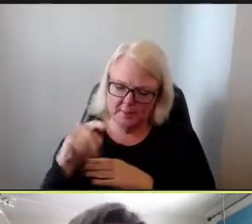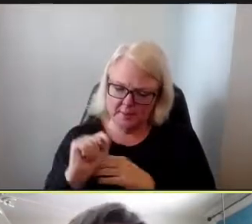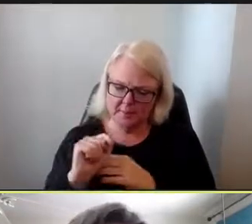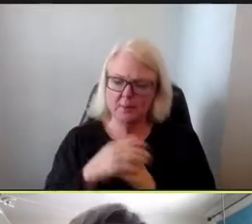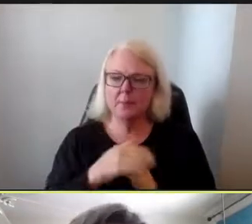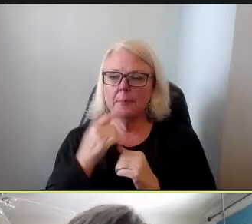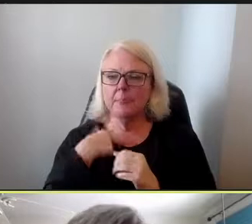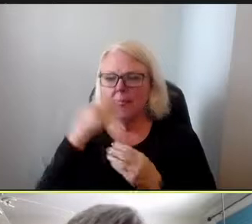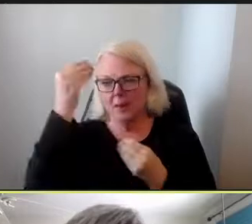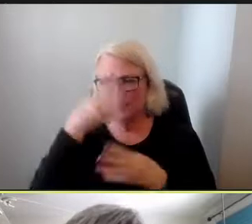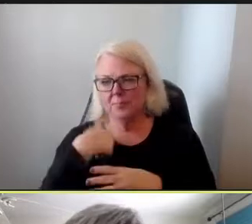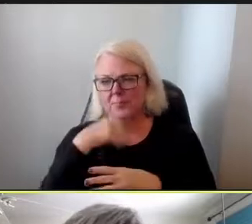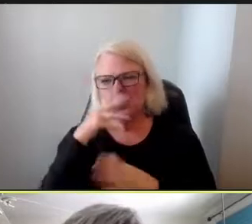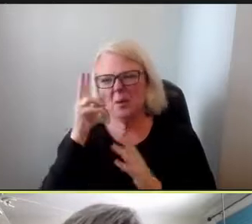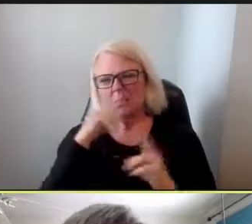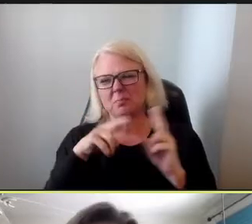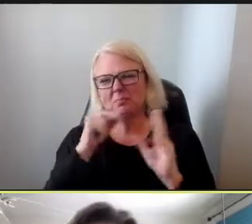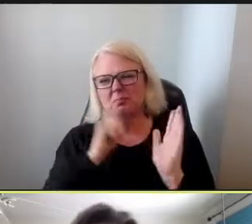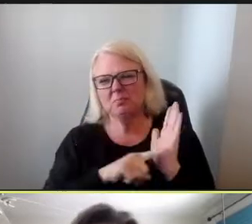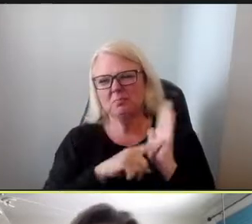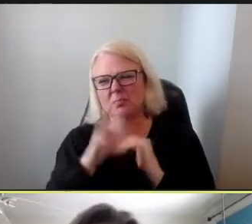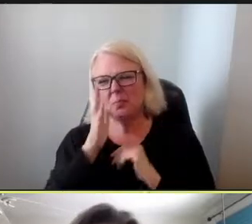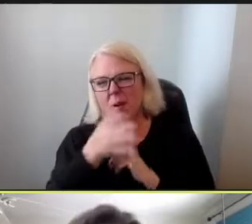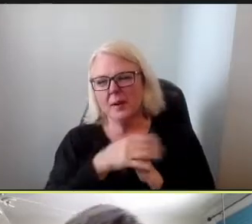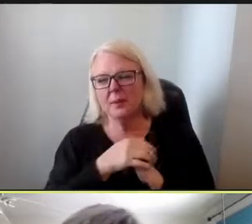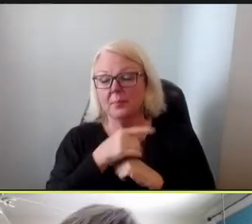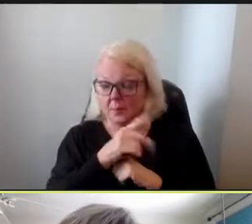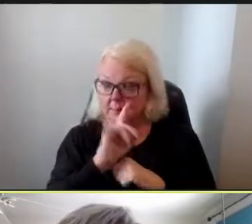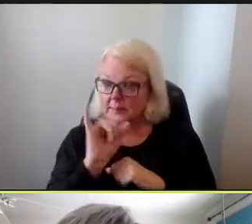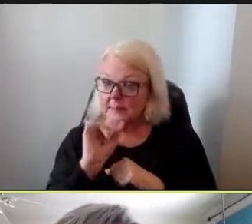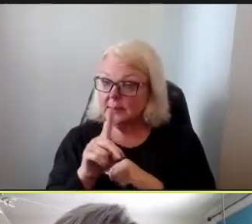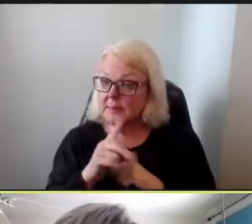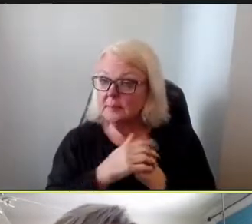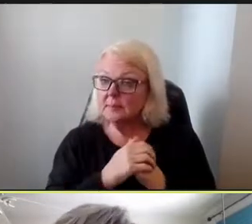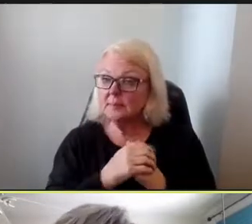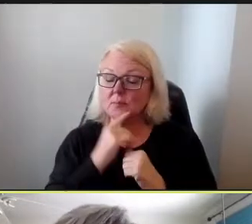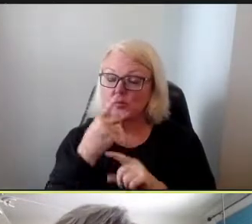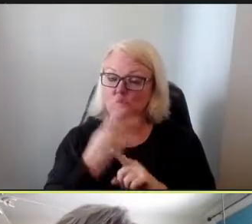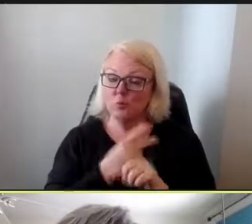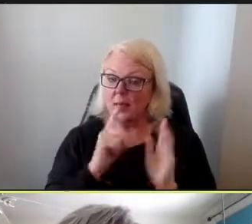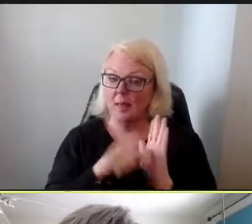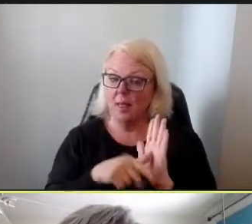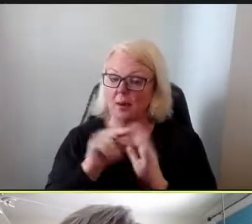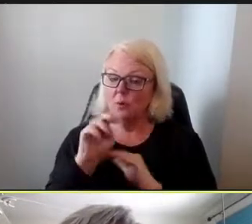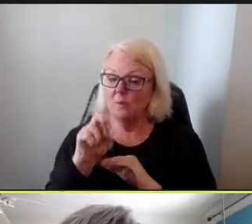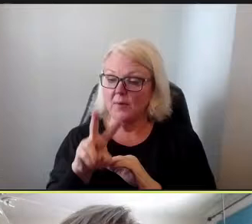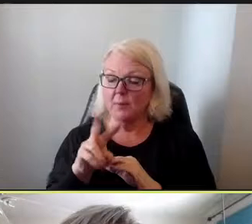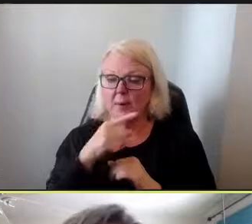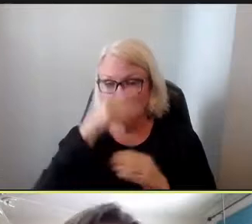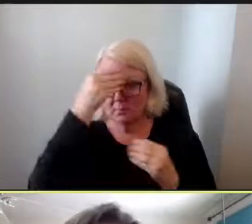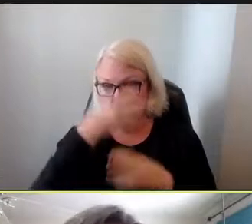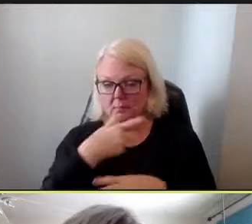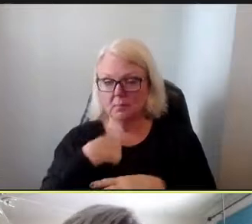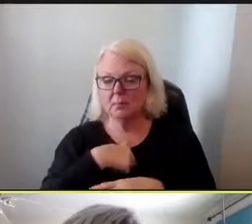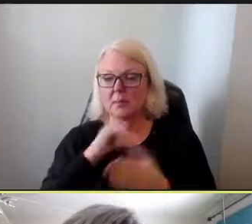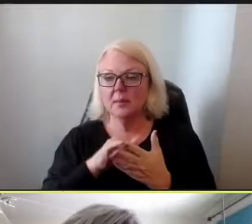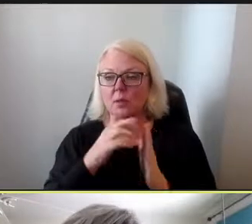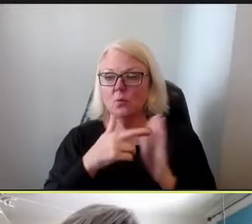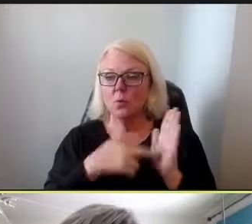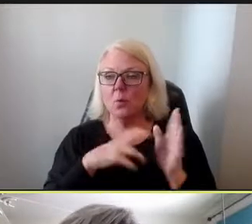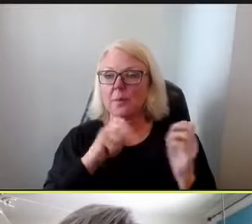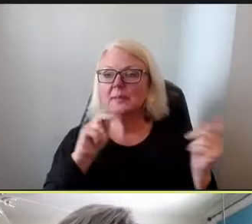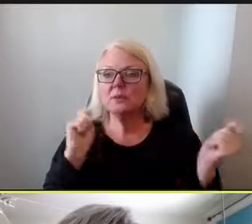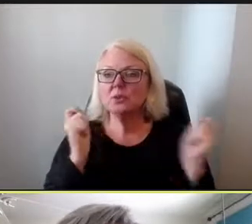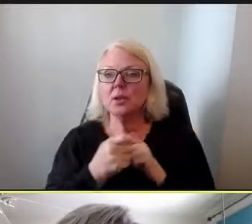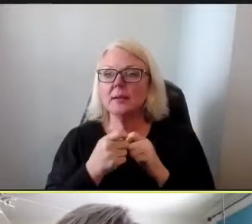and we were told that they would look into it. In fact, they did. 2 months later, in November, they notified us that the rule had been